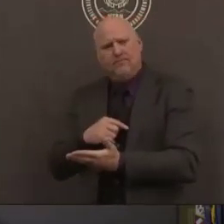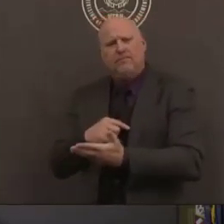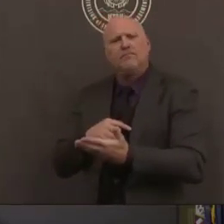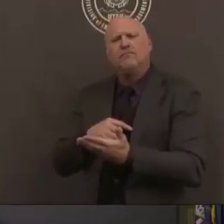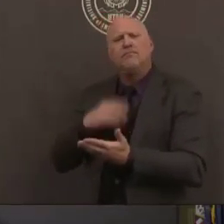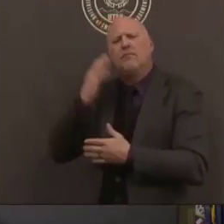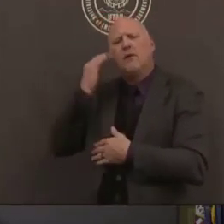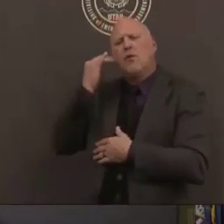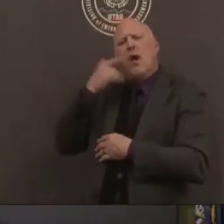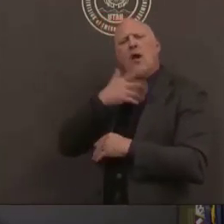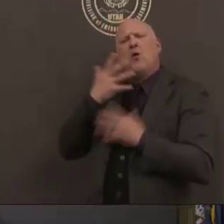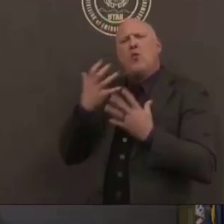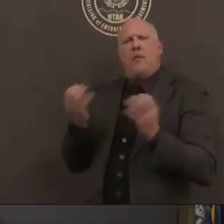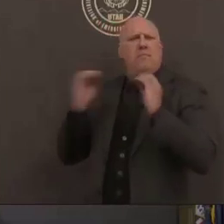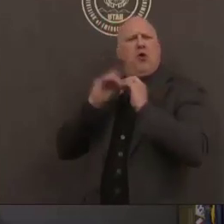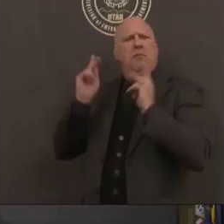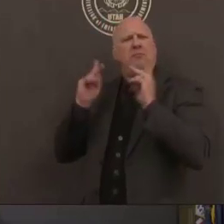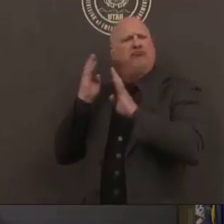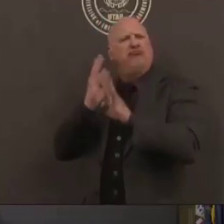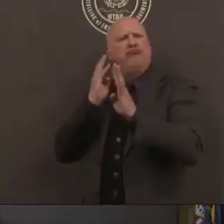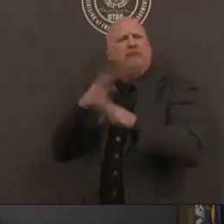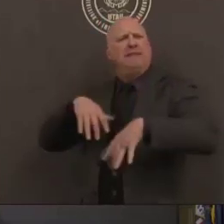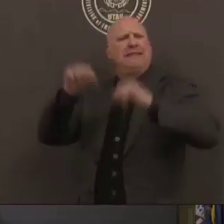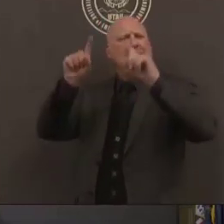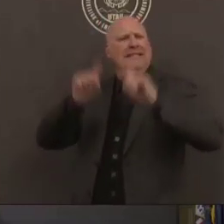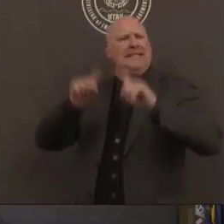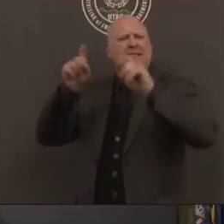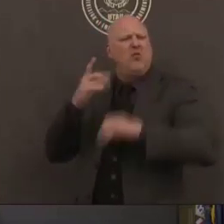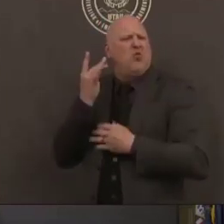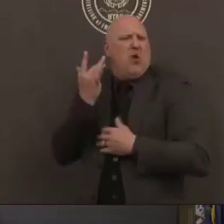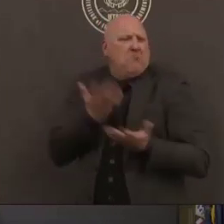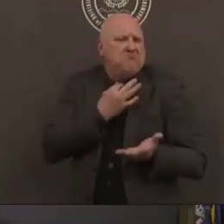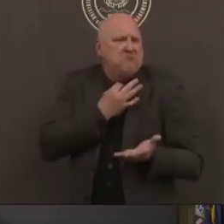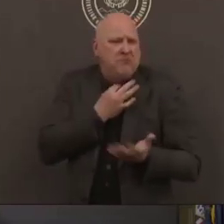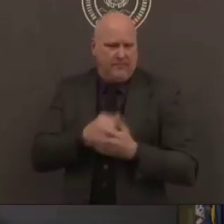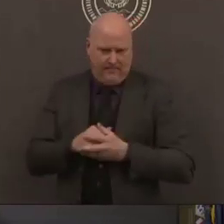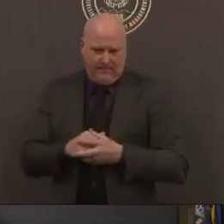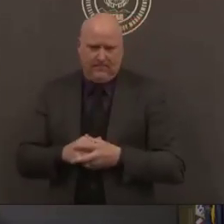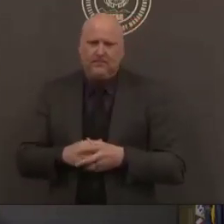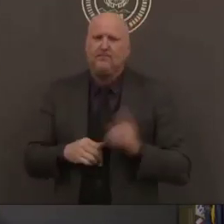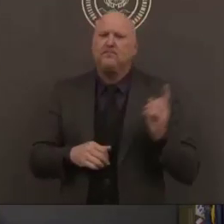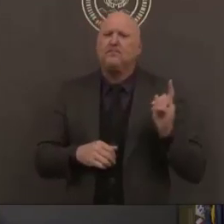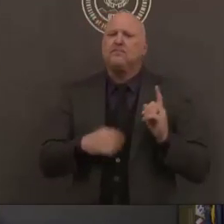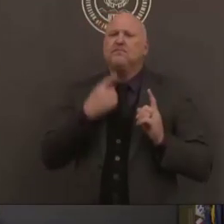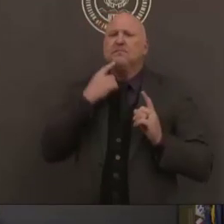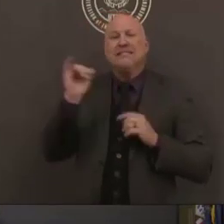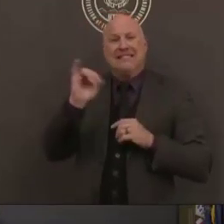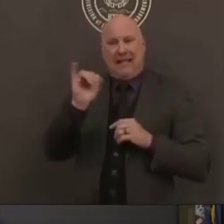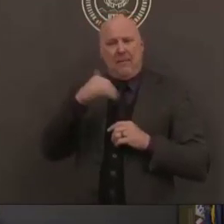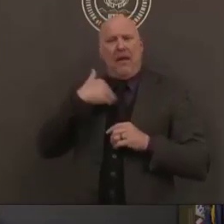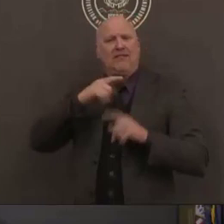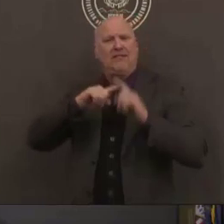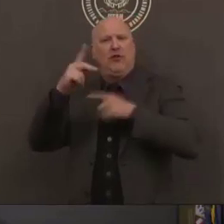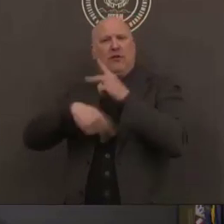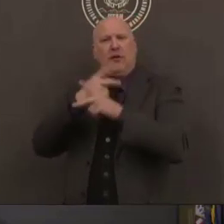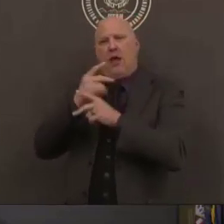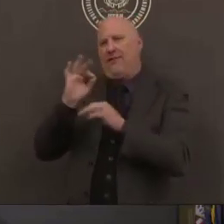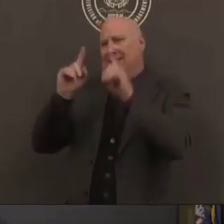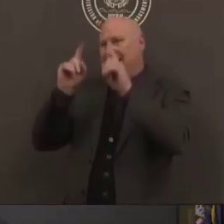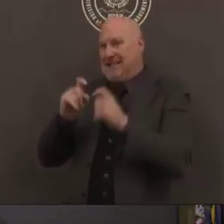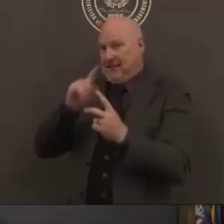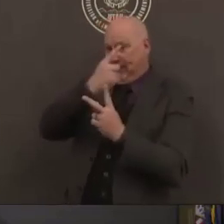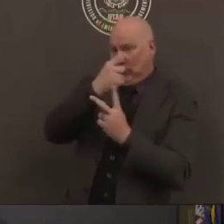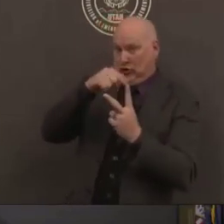Sure. So antibody testing is a test used from blood that shows if somebody has been exposed to COVID-19